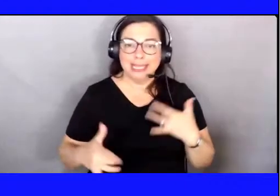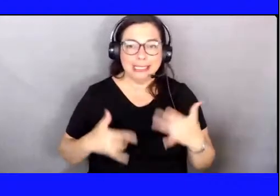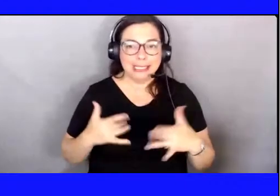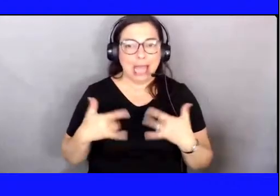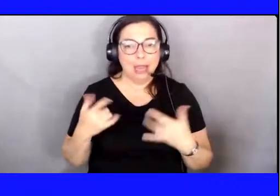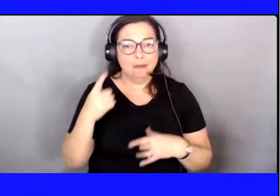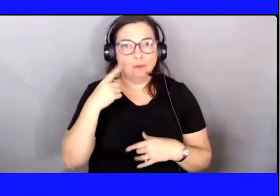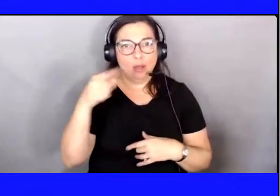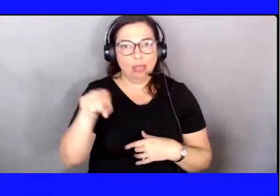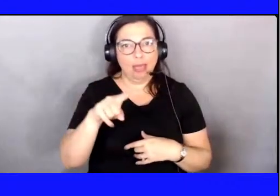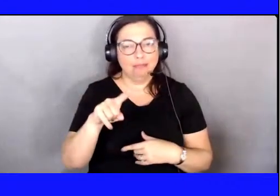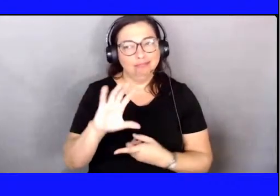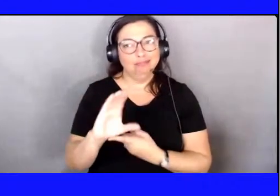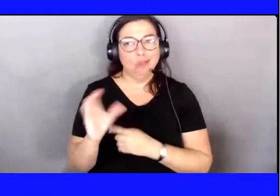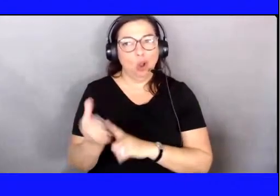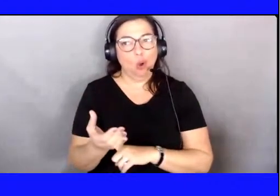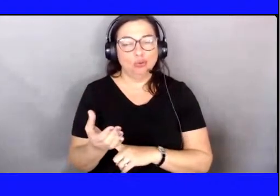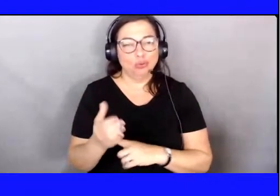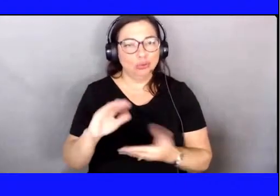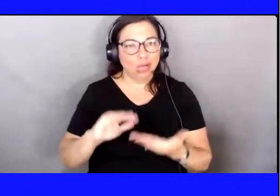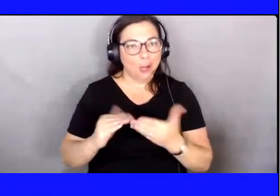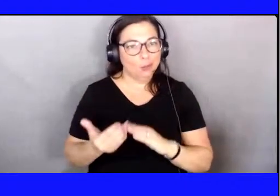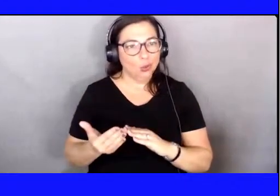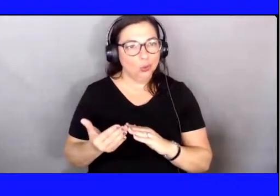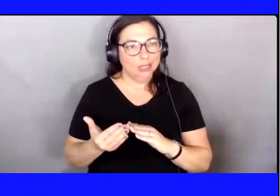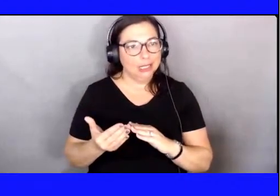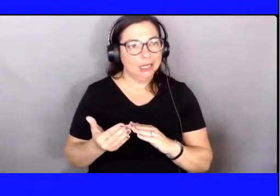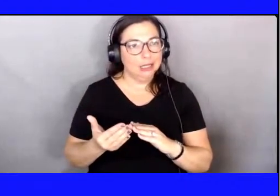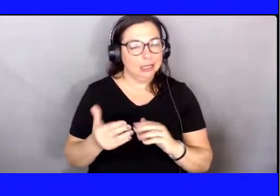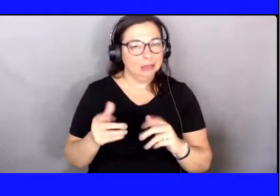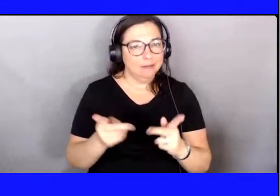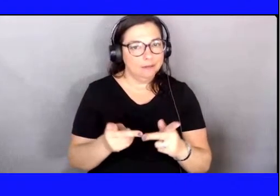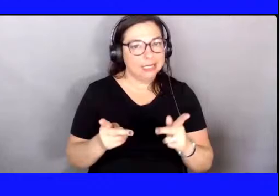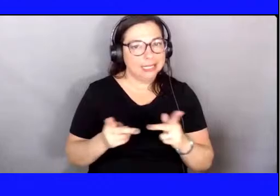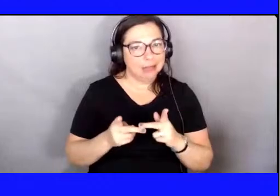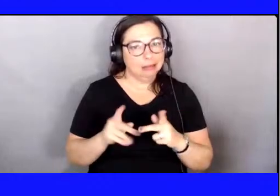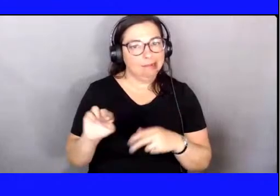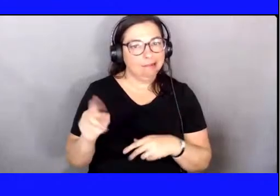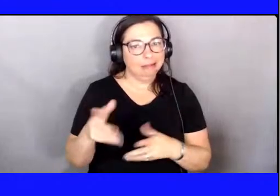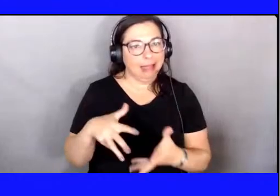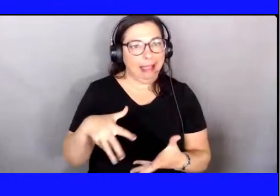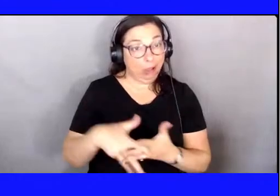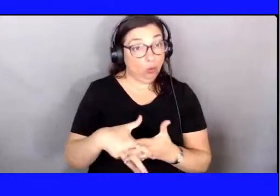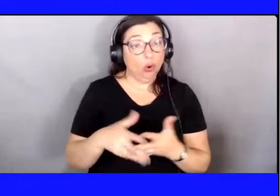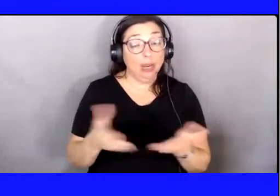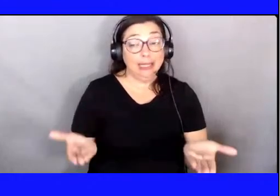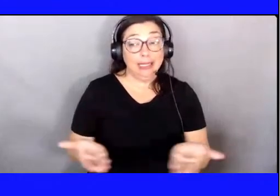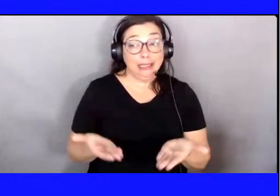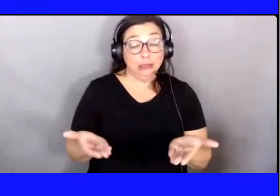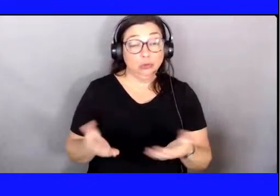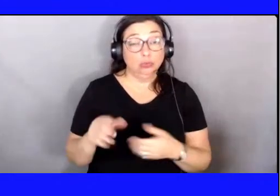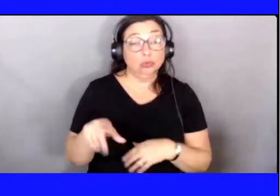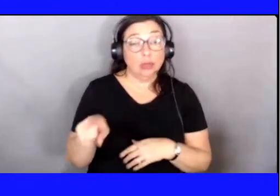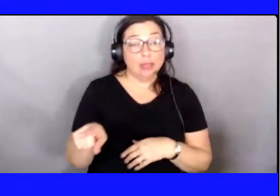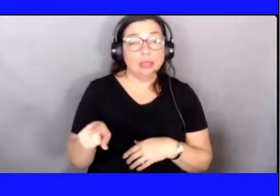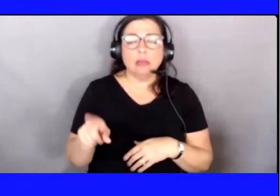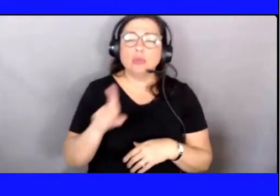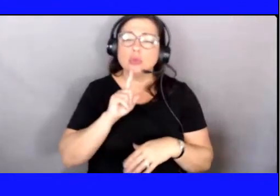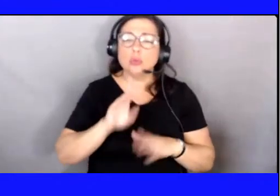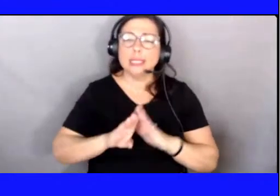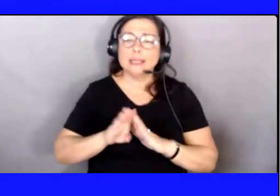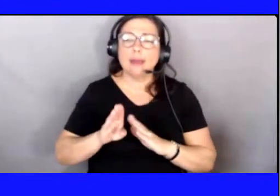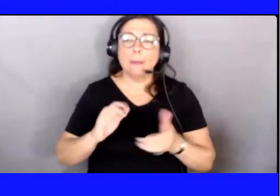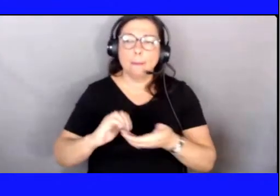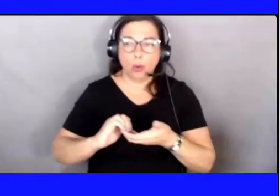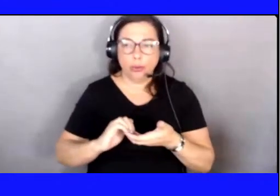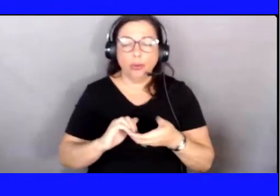as our cultural community facility anchor. So at Bronx Point, Bronx Works is a development partner, but